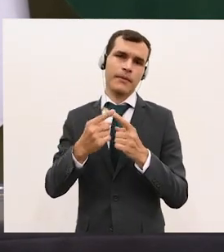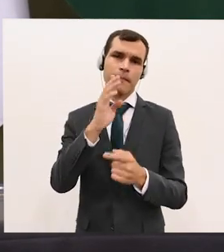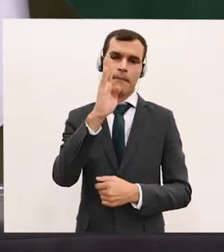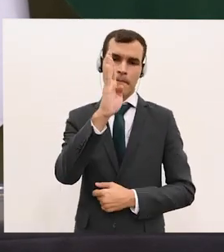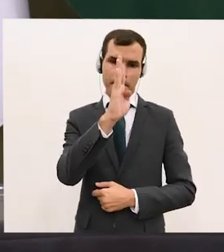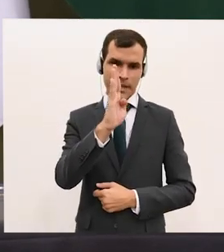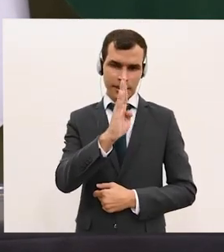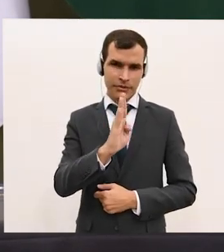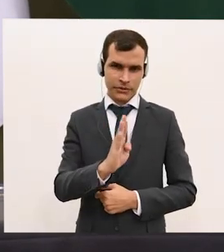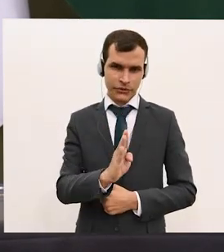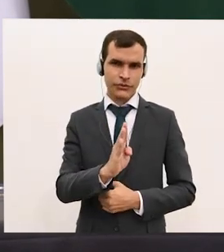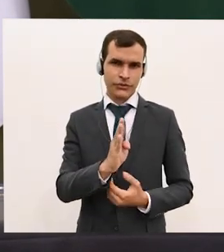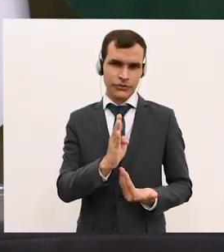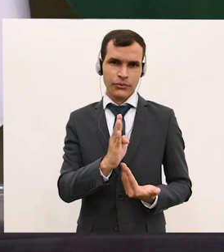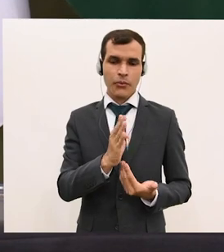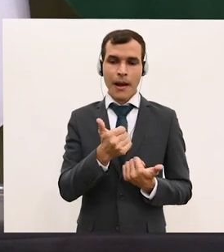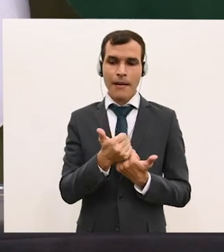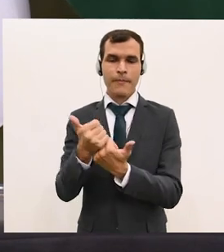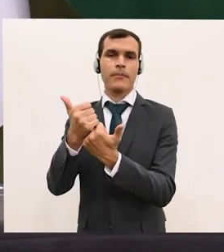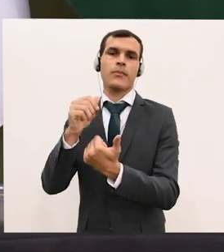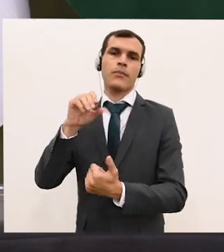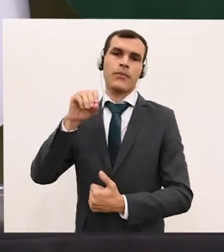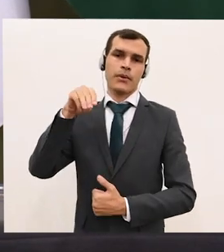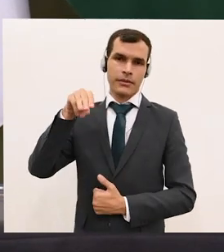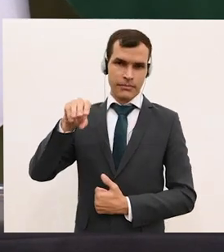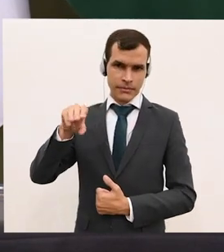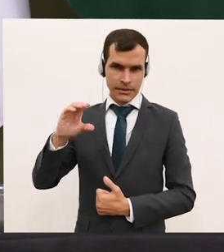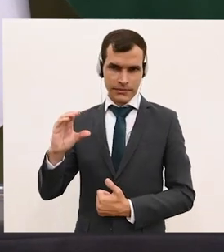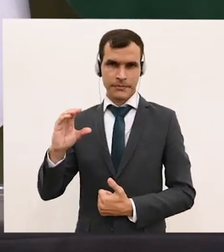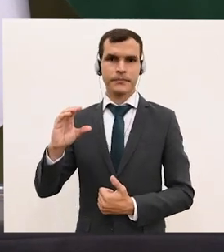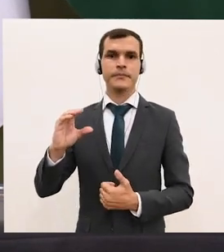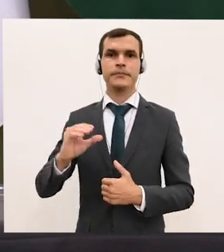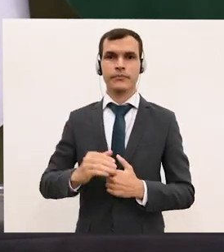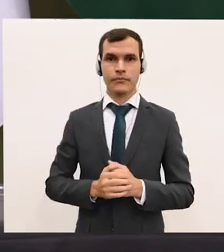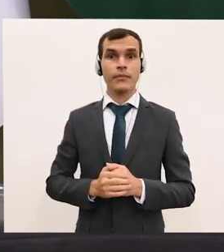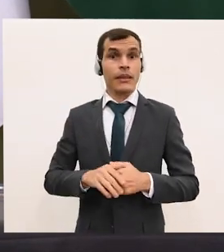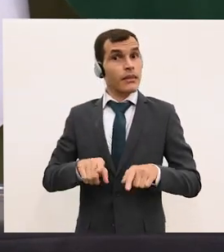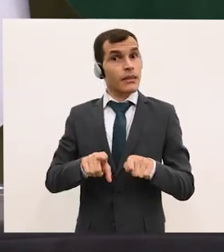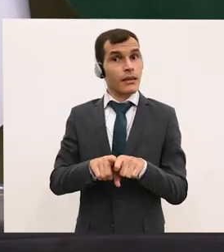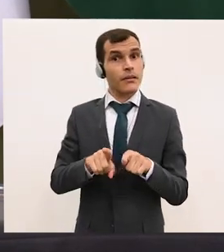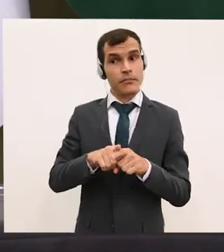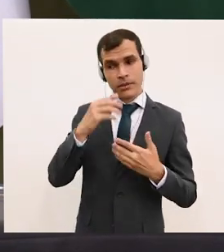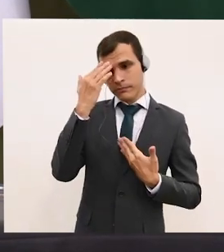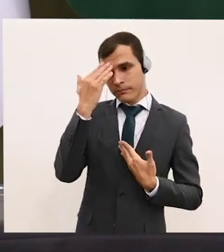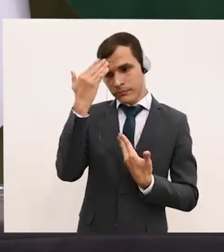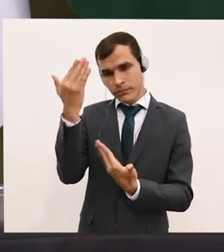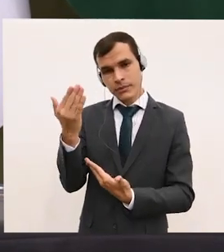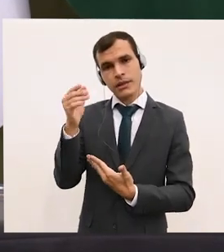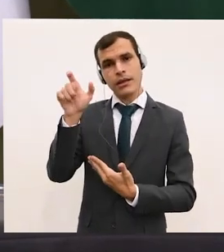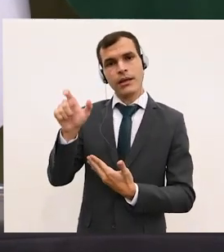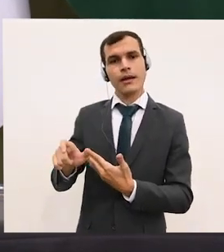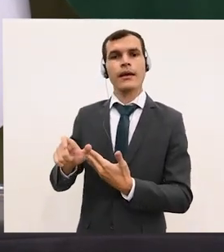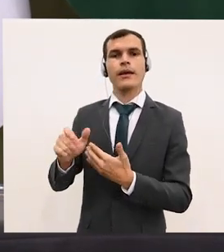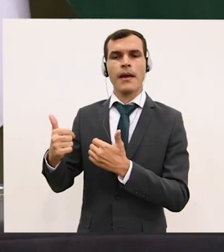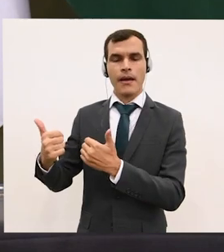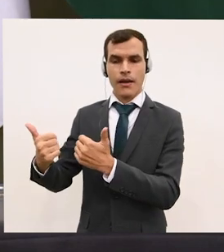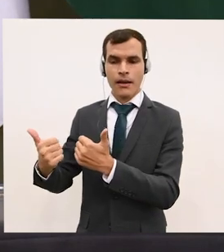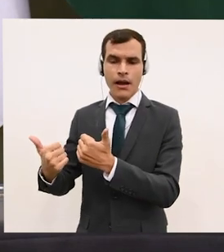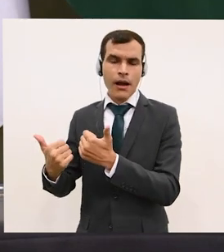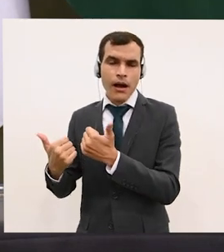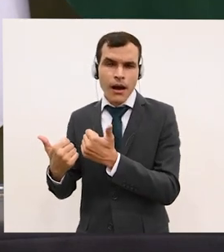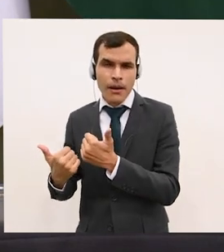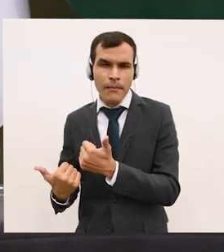his and Brazil's support and leadership in the run-up to our ministerial conference, which is less than